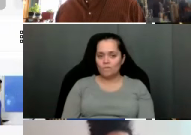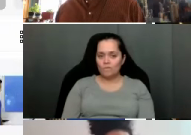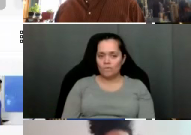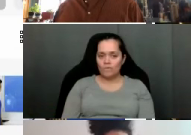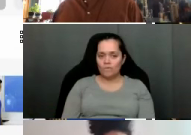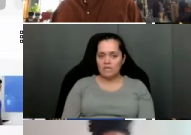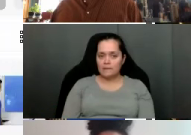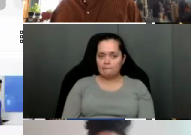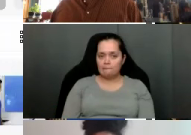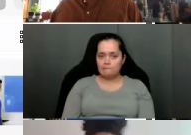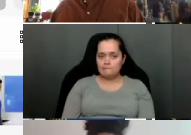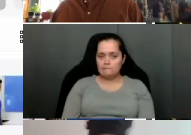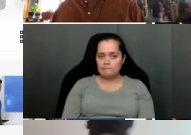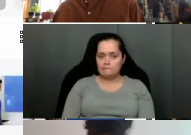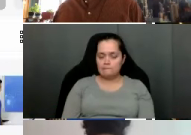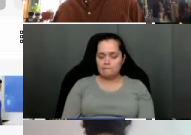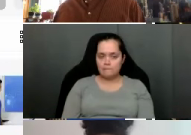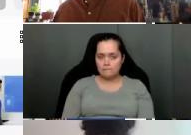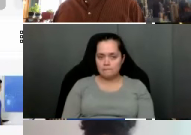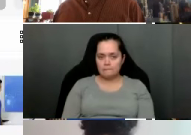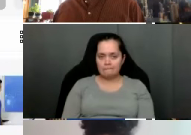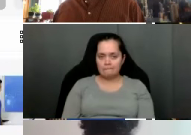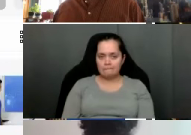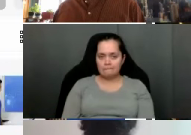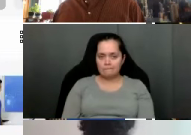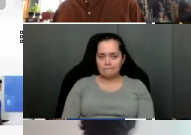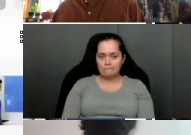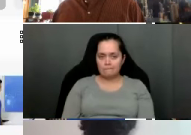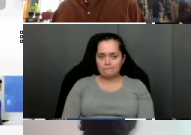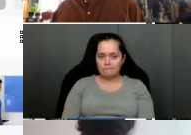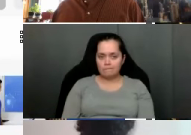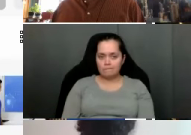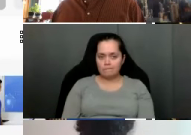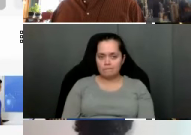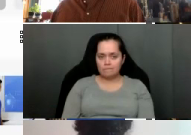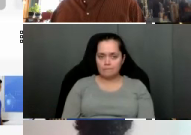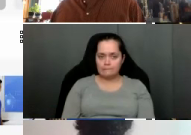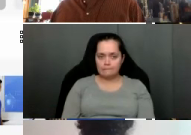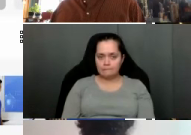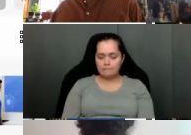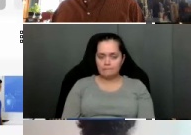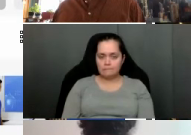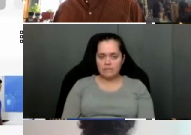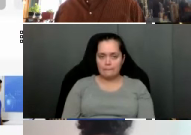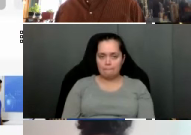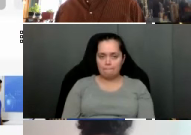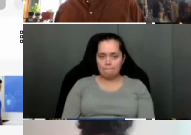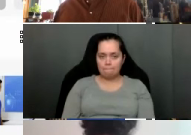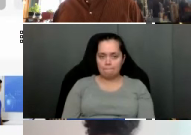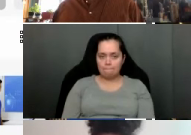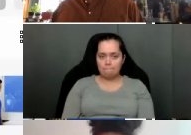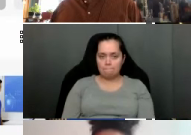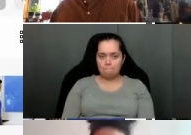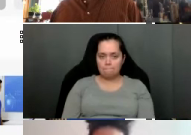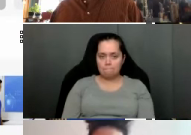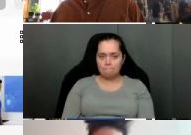Okay. Now look at Africa. Okay. The two land masses appear to be roughly the same size. Yes. Would it blow your mind if I told you that